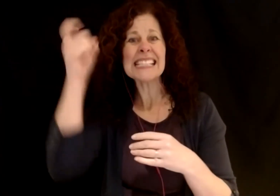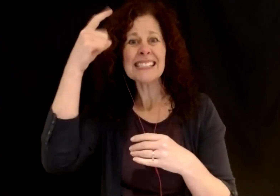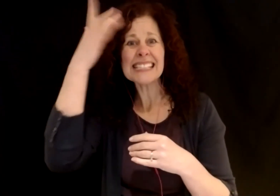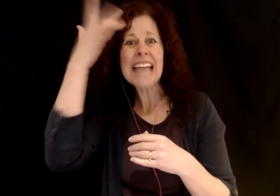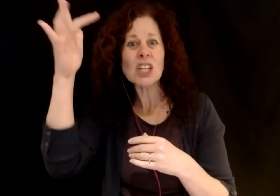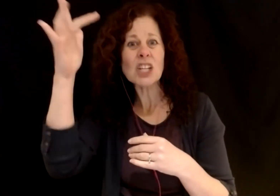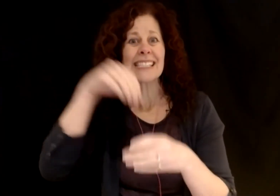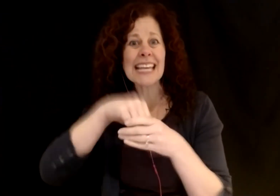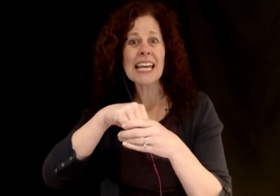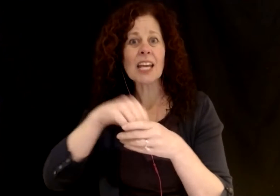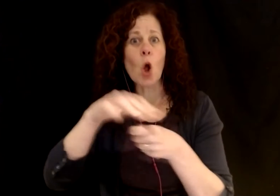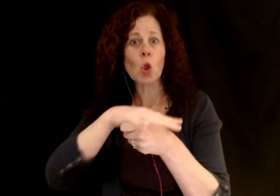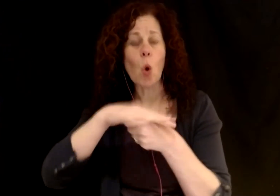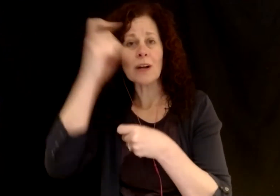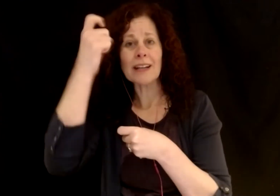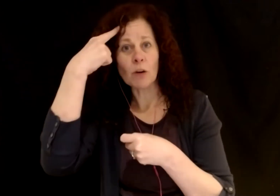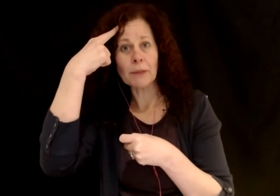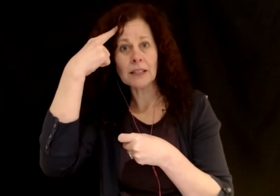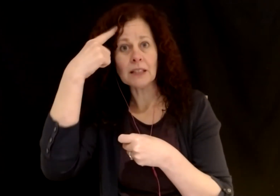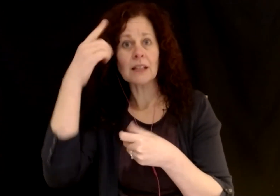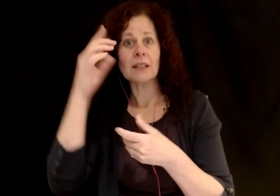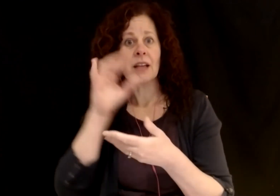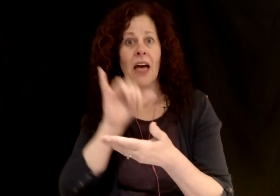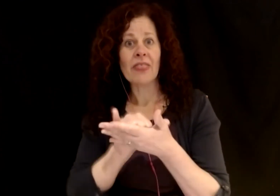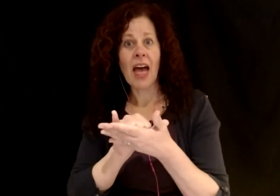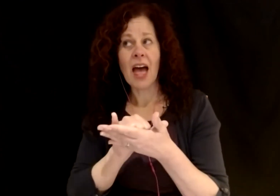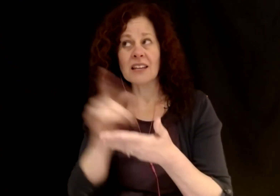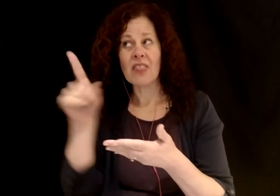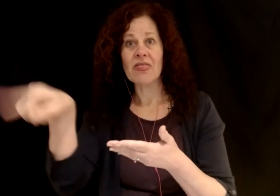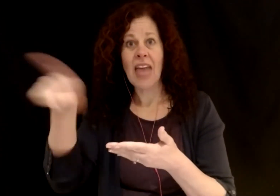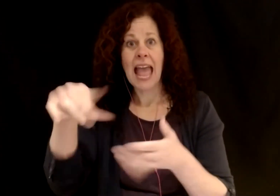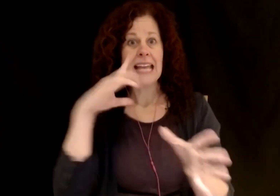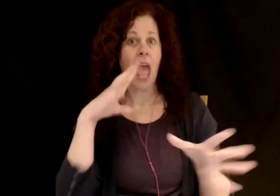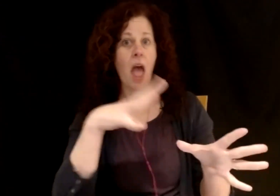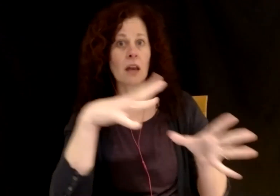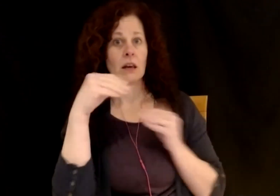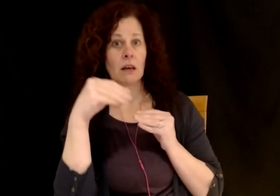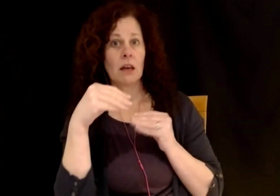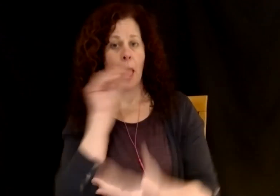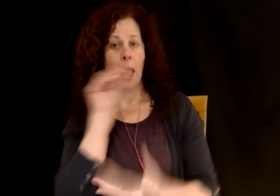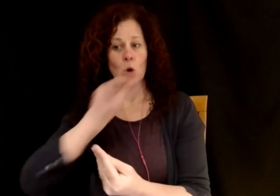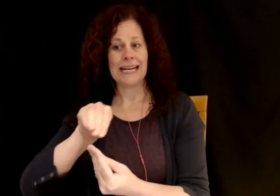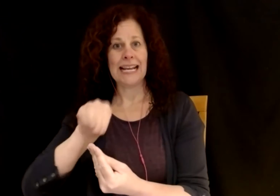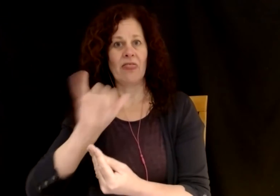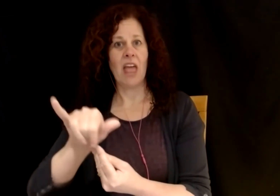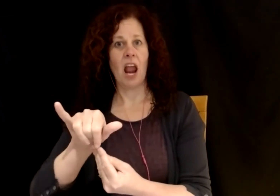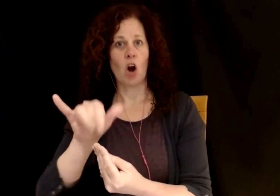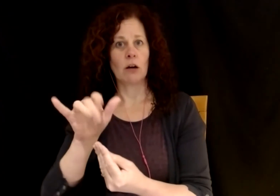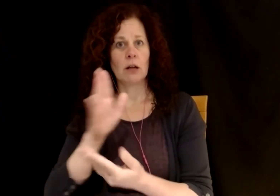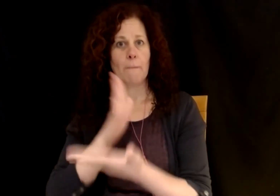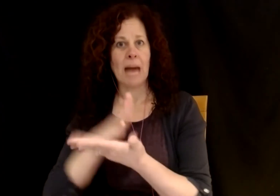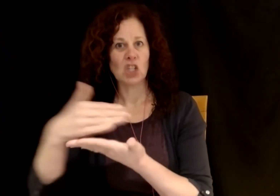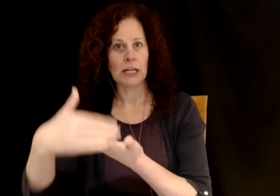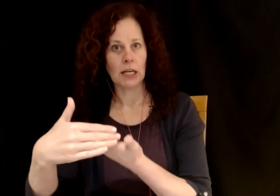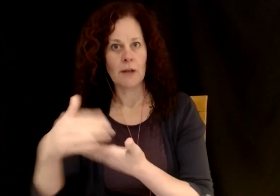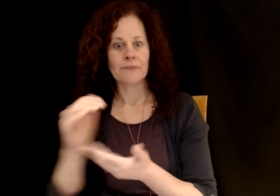integrate into their capital resourcing and budgeting? And how do they look at building